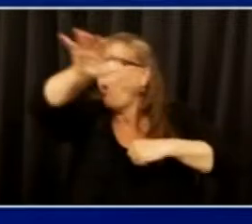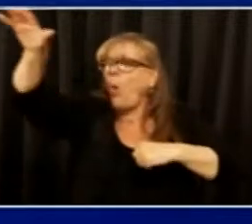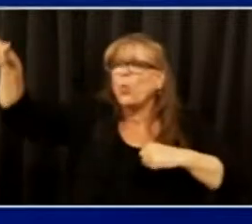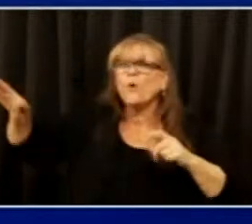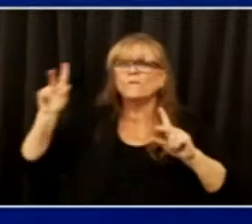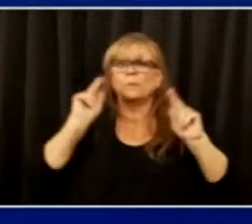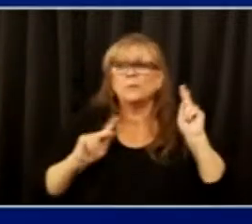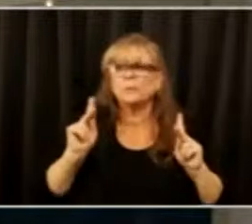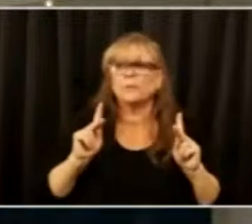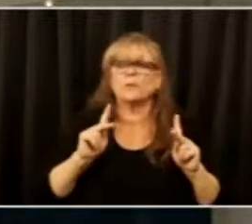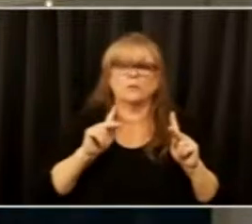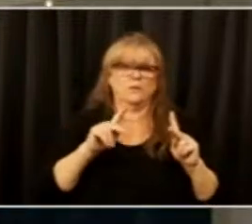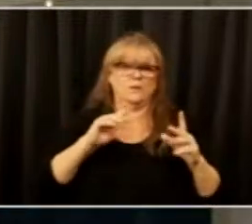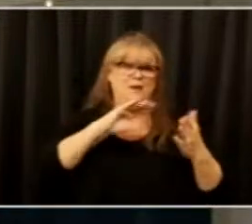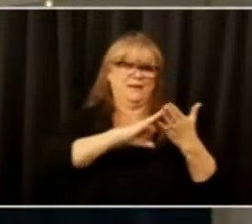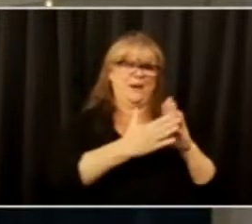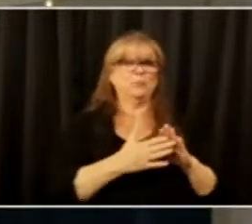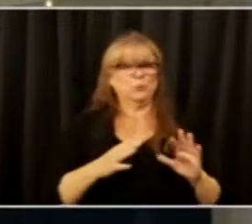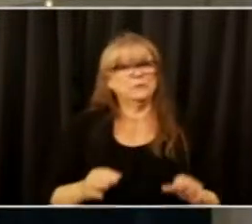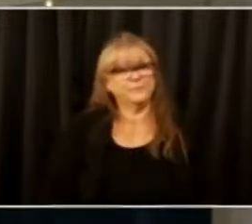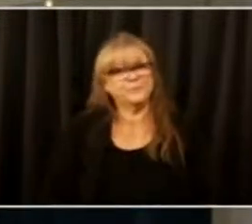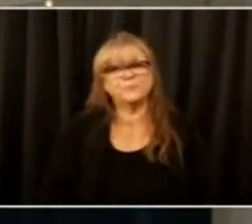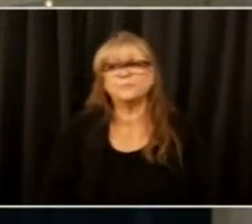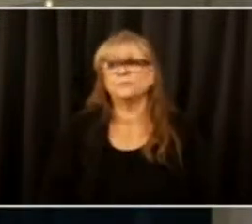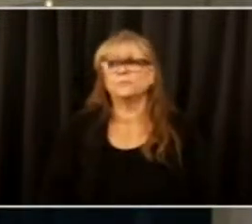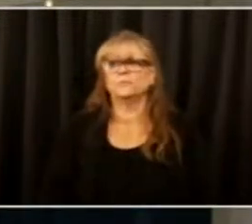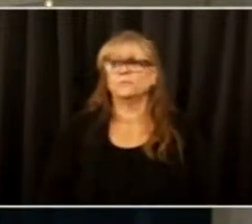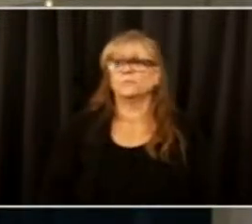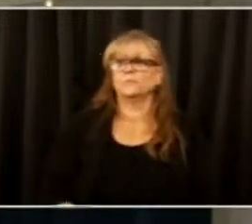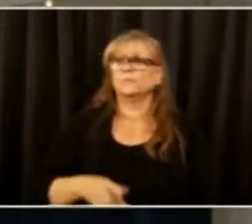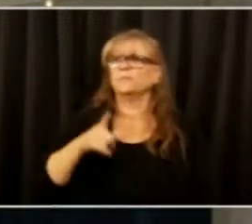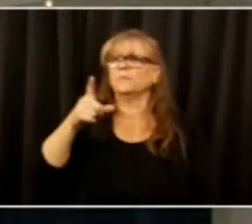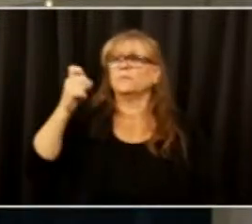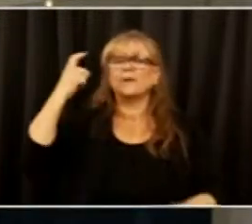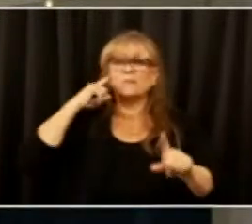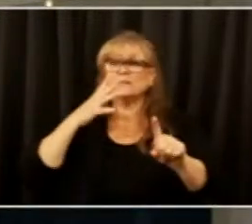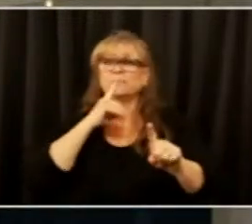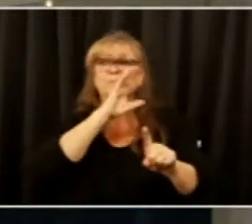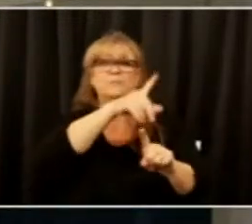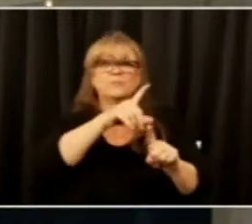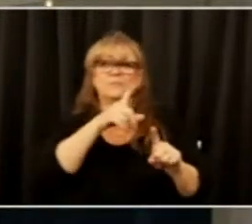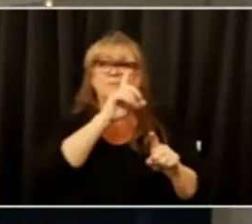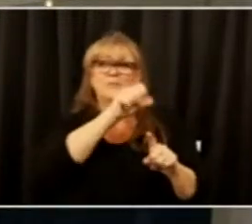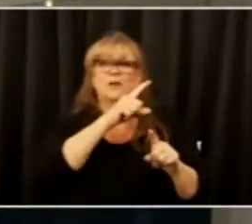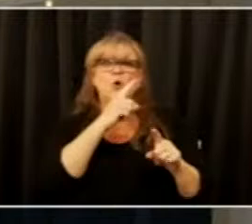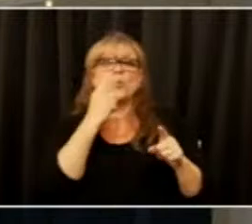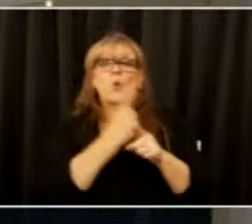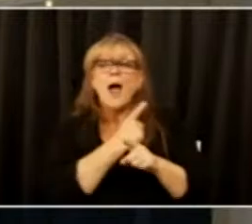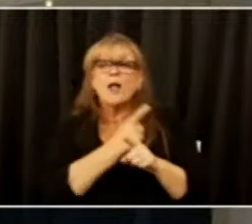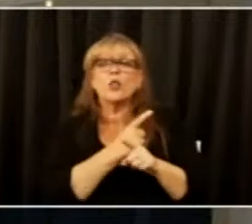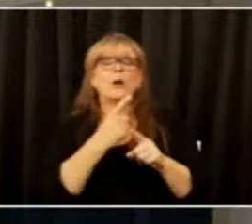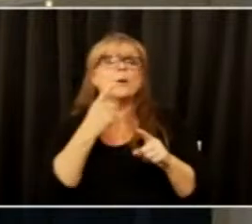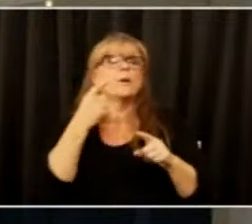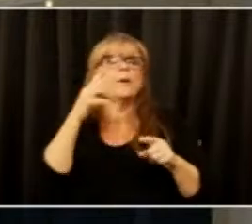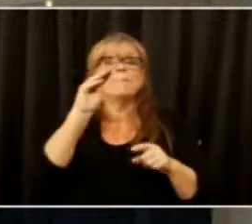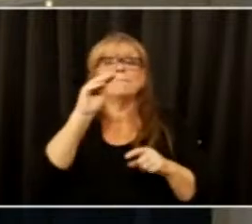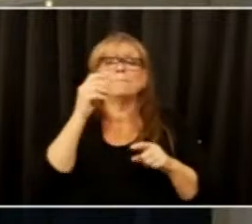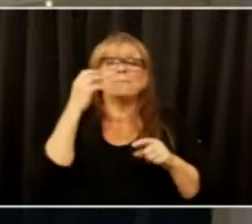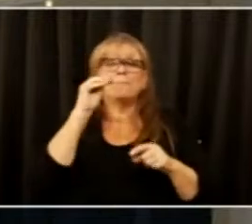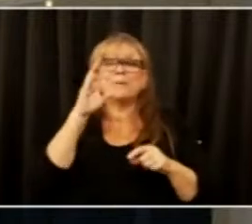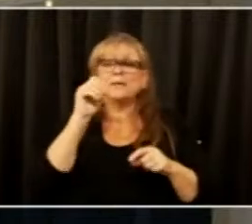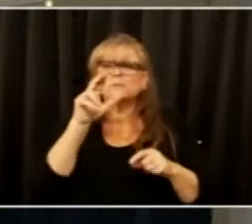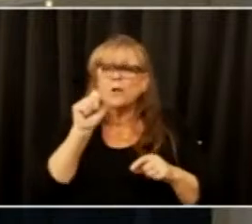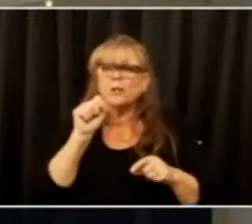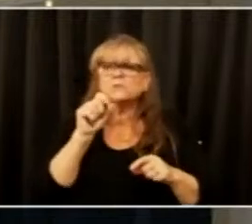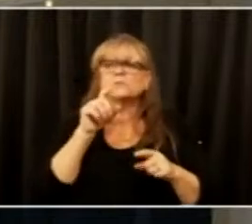large. Thanks a lot. And so you're saying now they can get that along with if they have a regularly scheduled tetanus or measles or some other shot, they can get the COVID one at the same time?